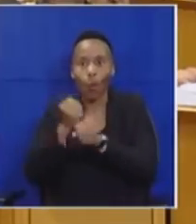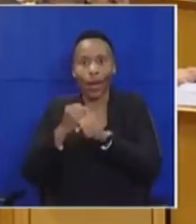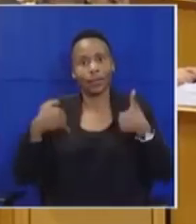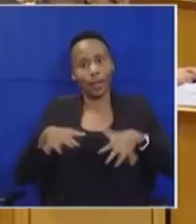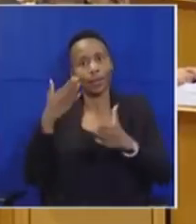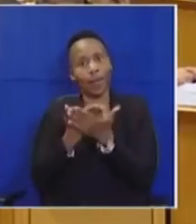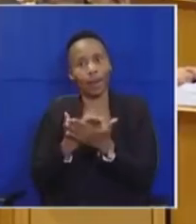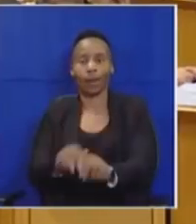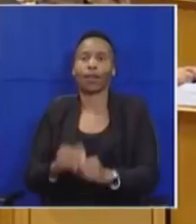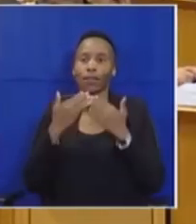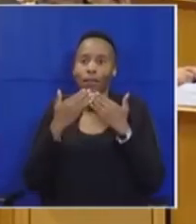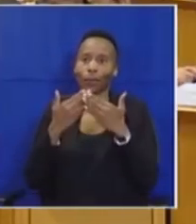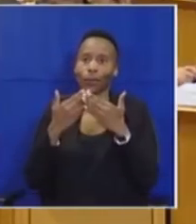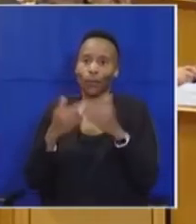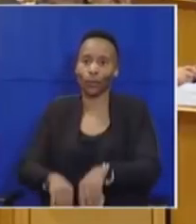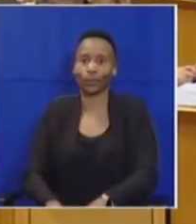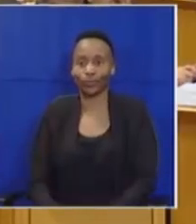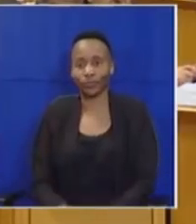The Honorable, the President.